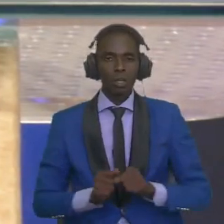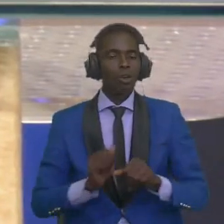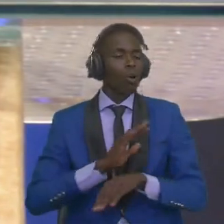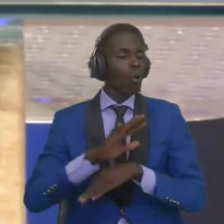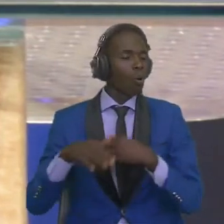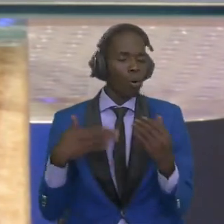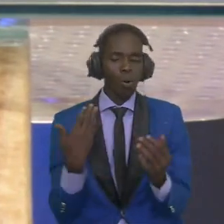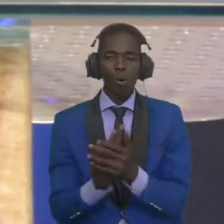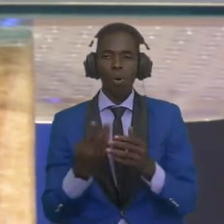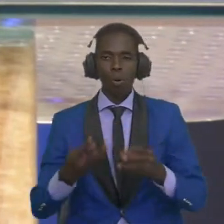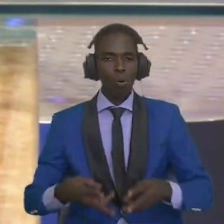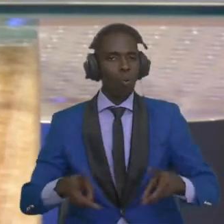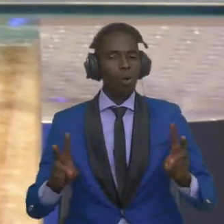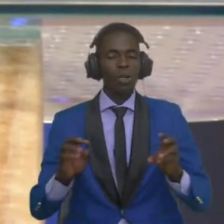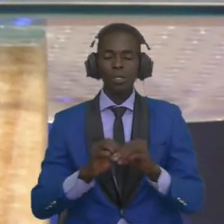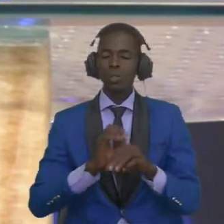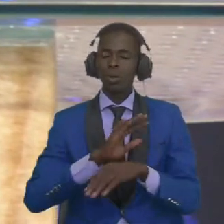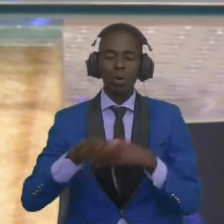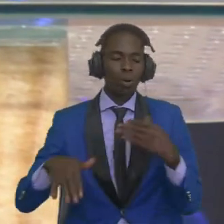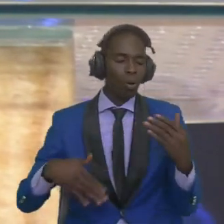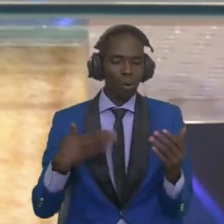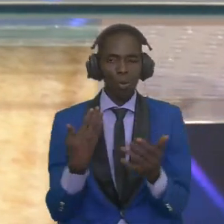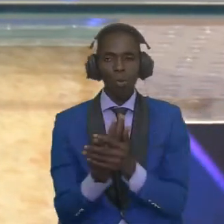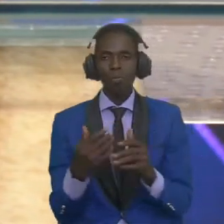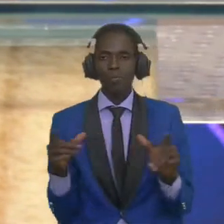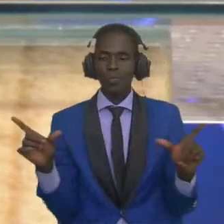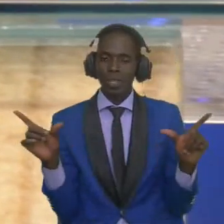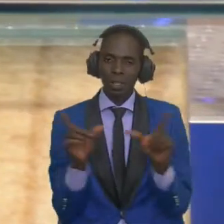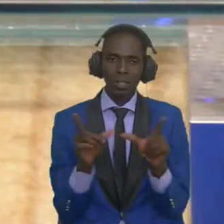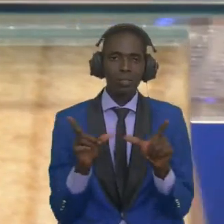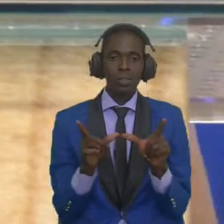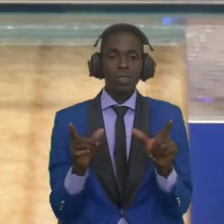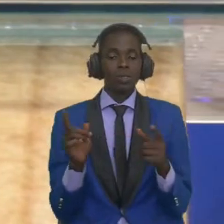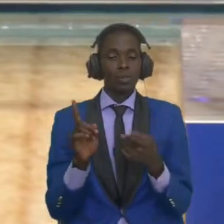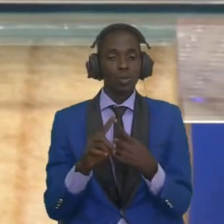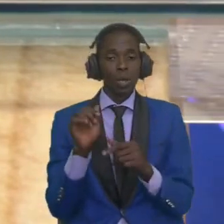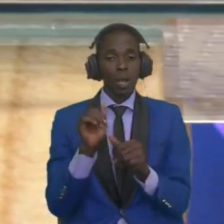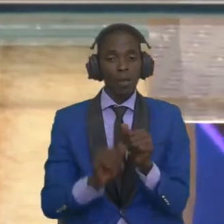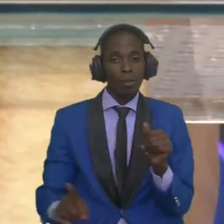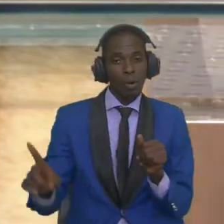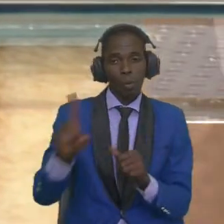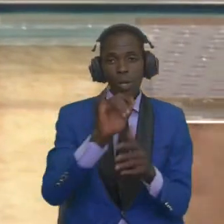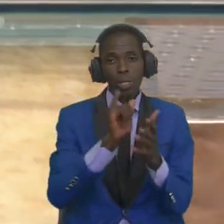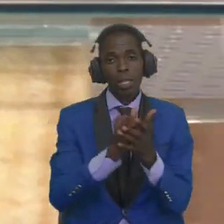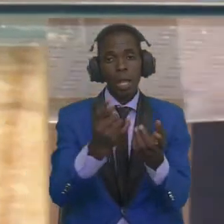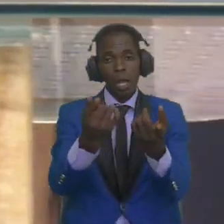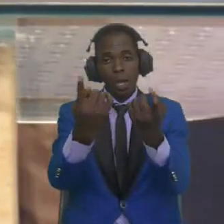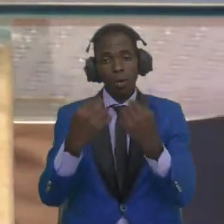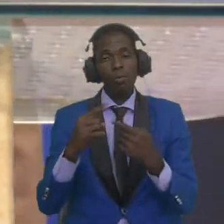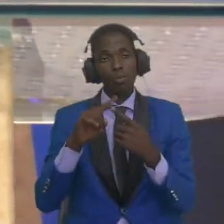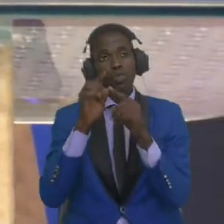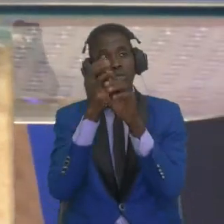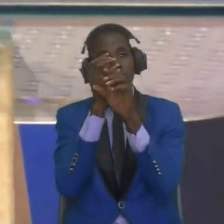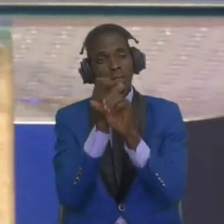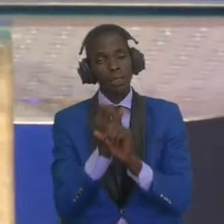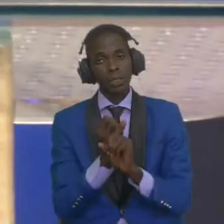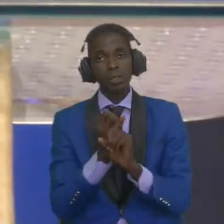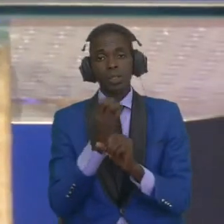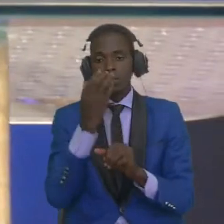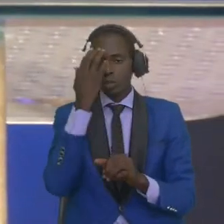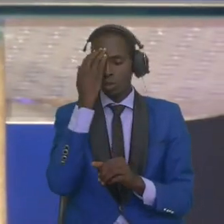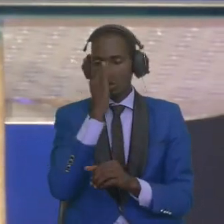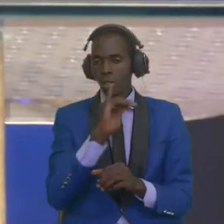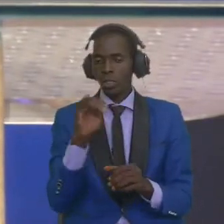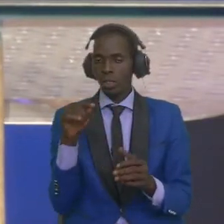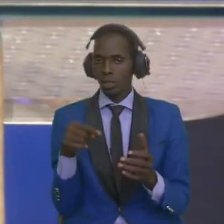every size, in anyone that comes to receive that grace of God, knowing this, that our